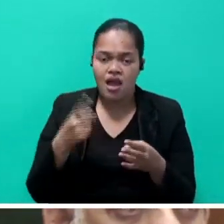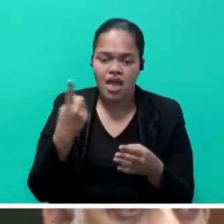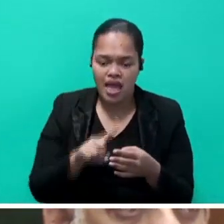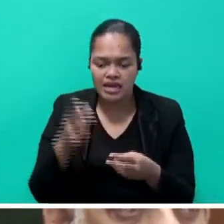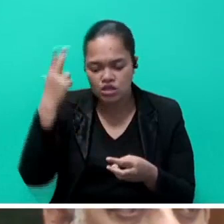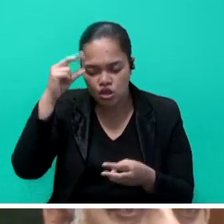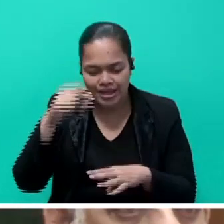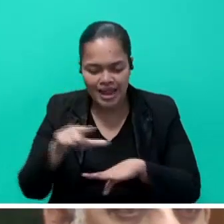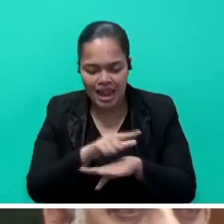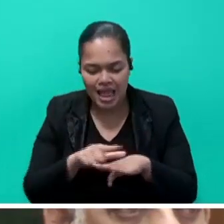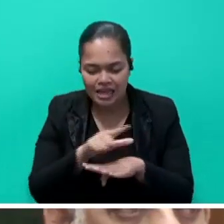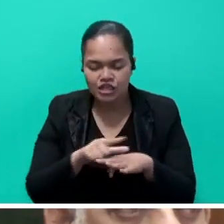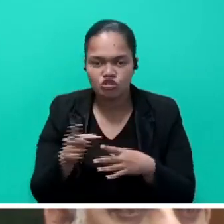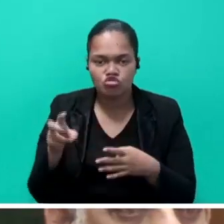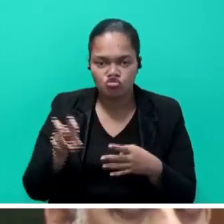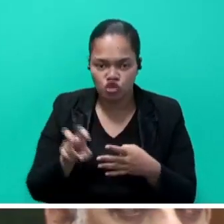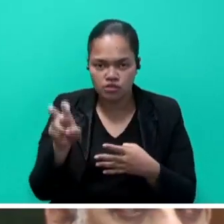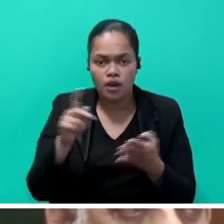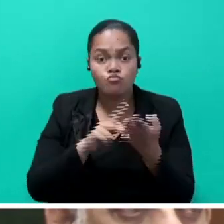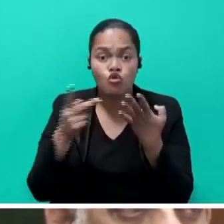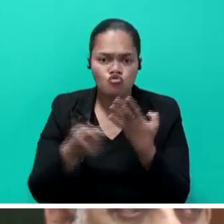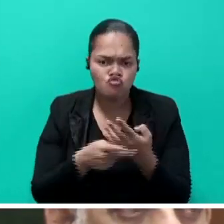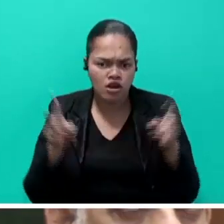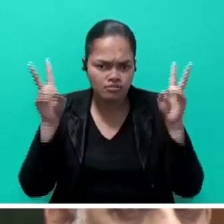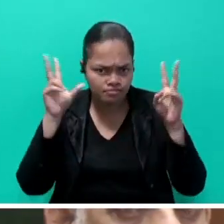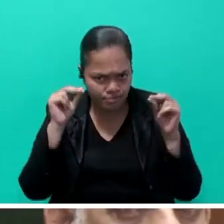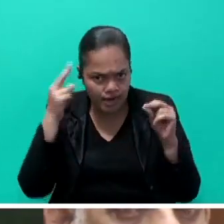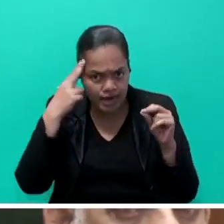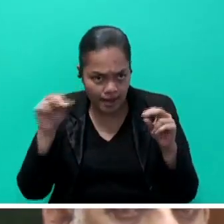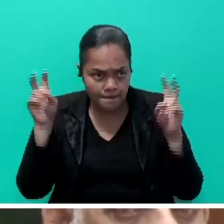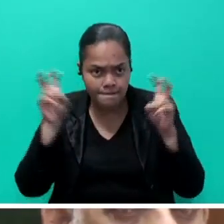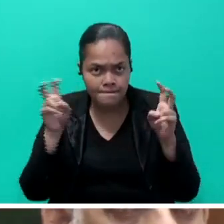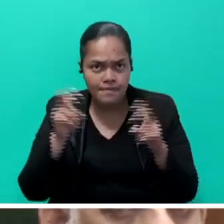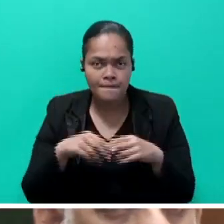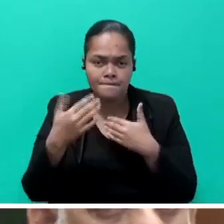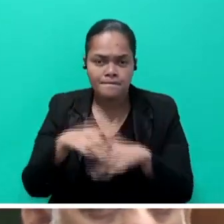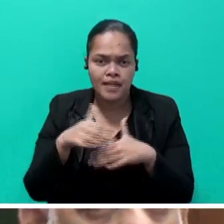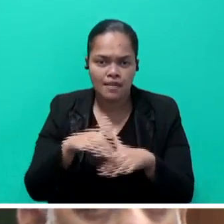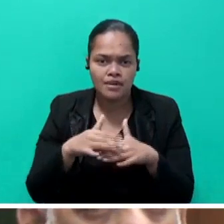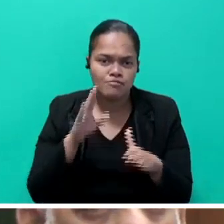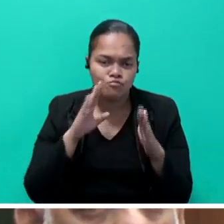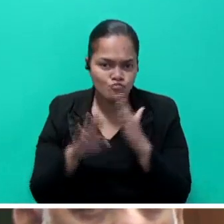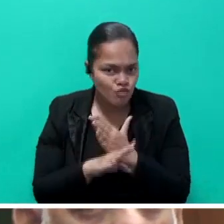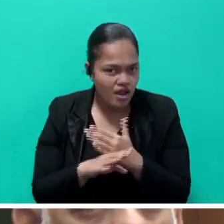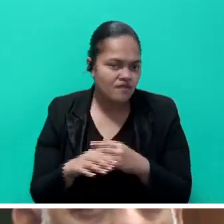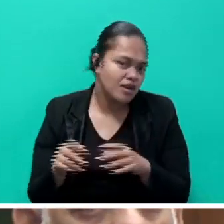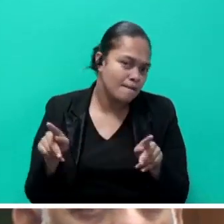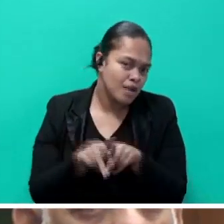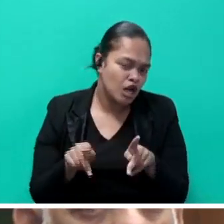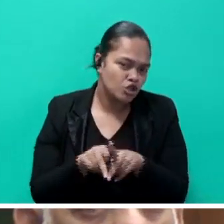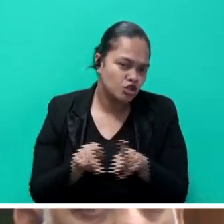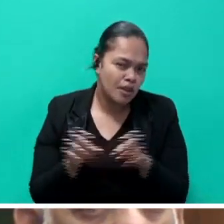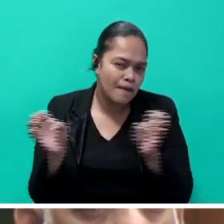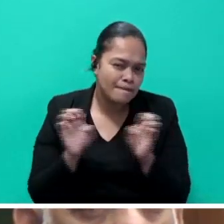Board on a program called Public-Private Partnership, Emergency Desilting of Rivers